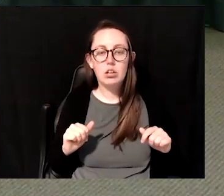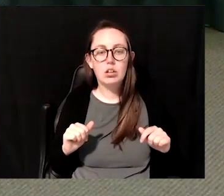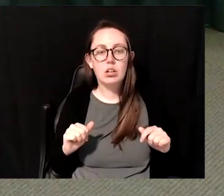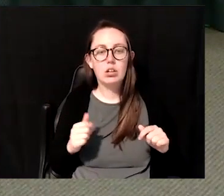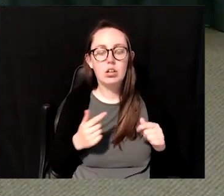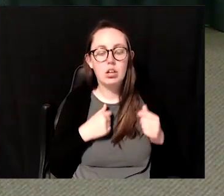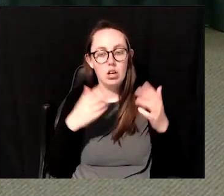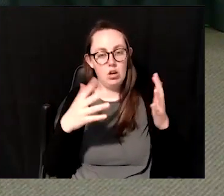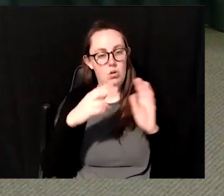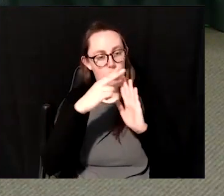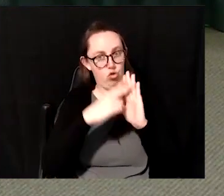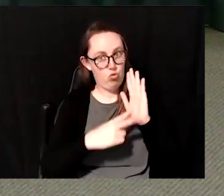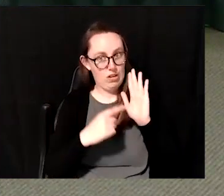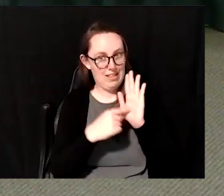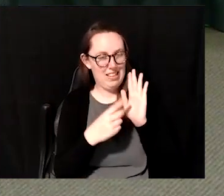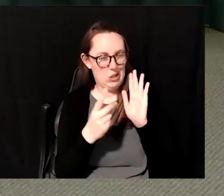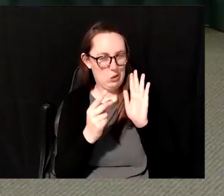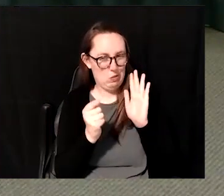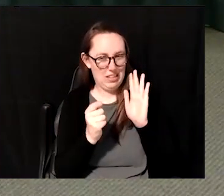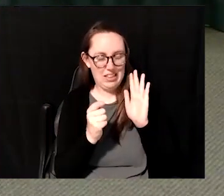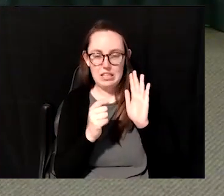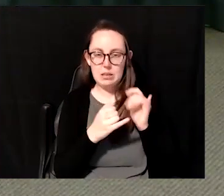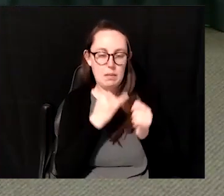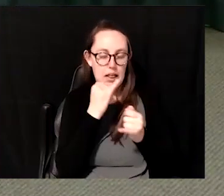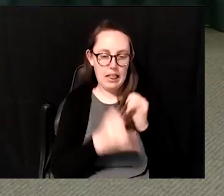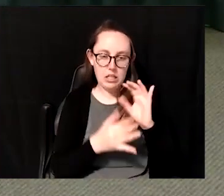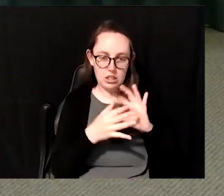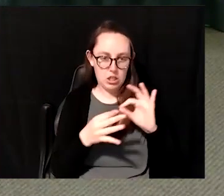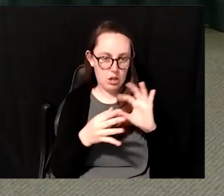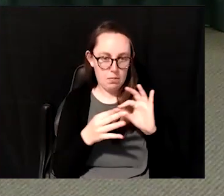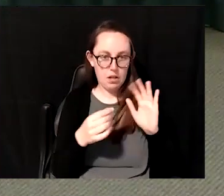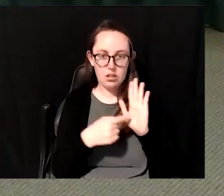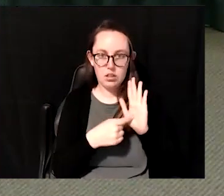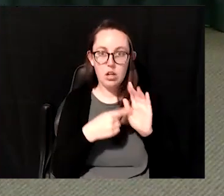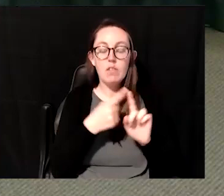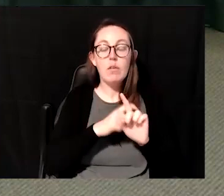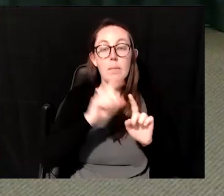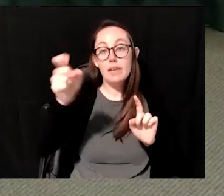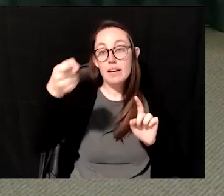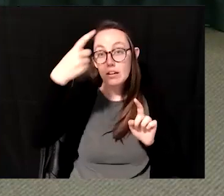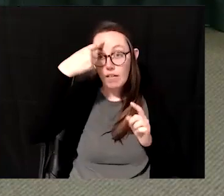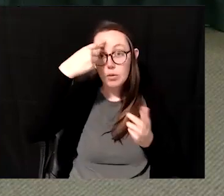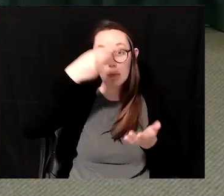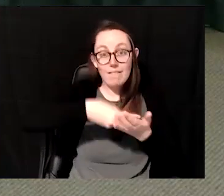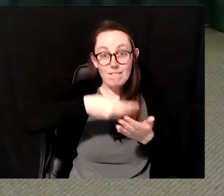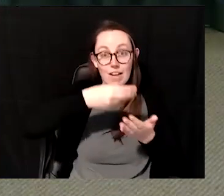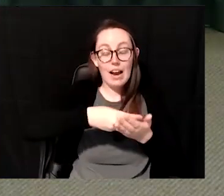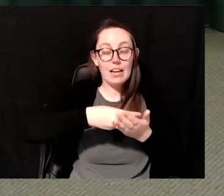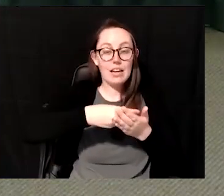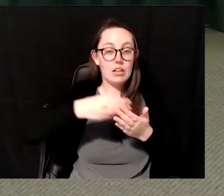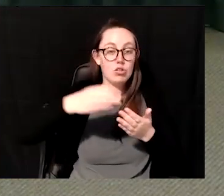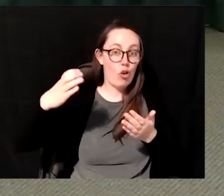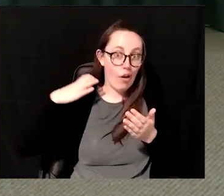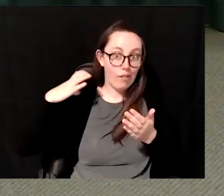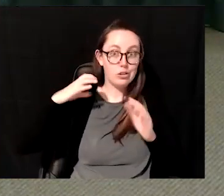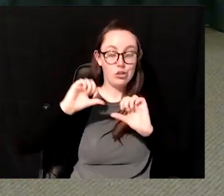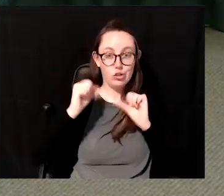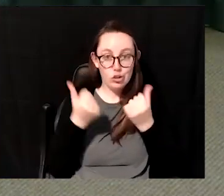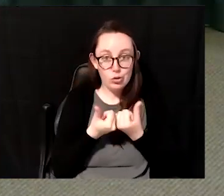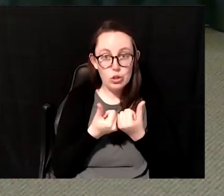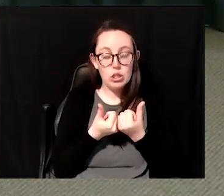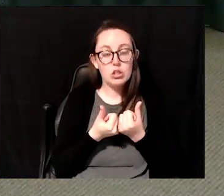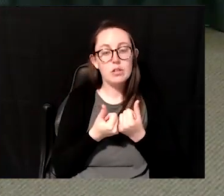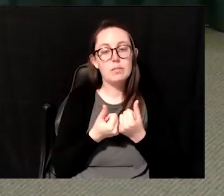quick and this is the end of my comment this is from the government Finance Officers Association the free nature of